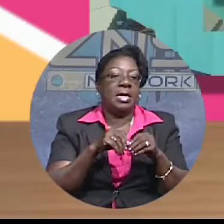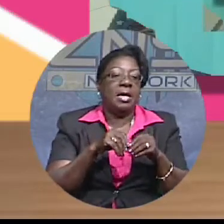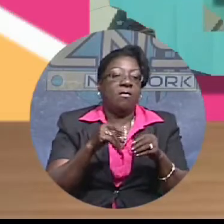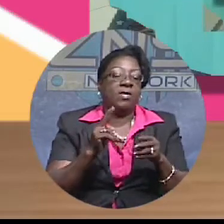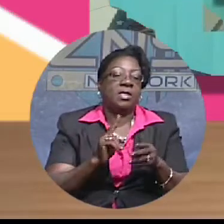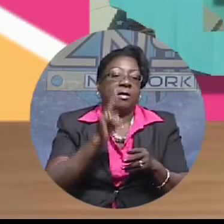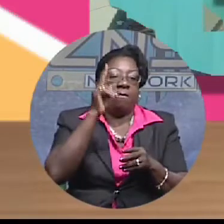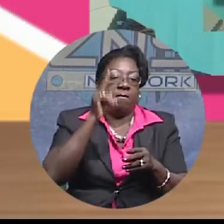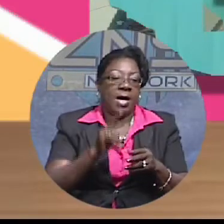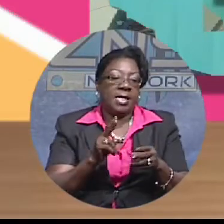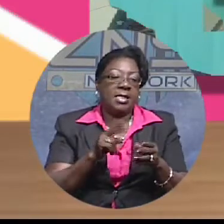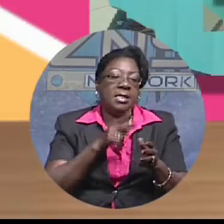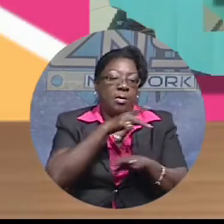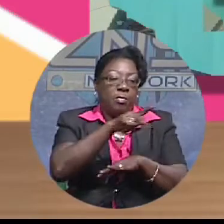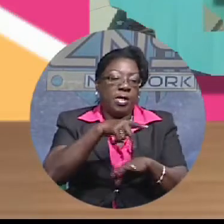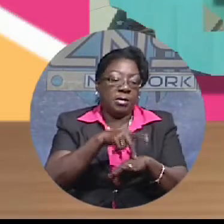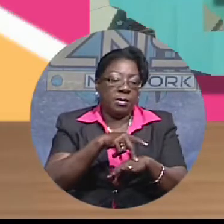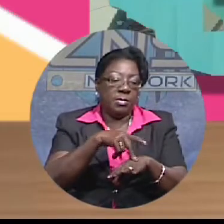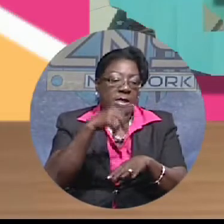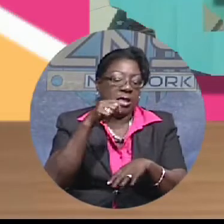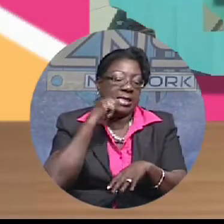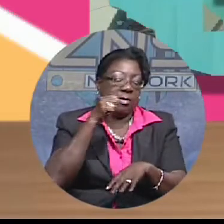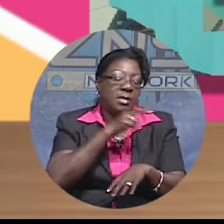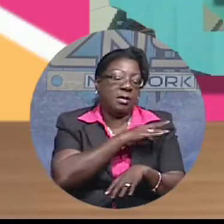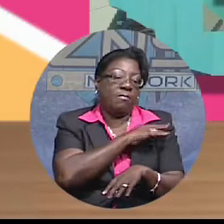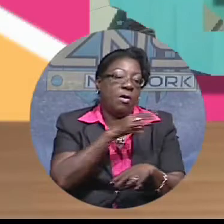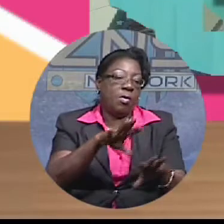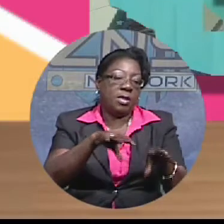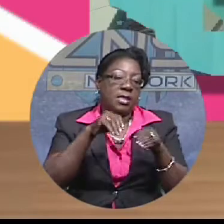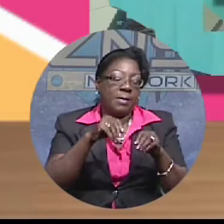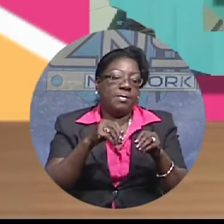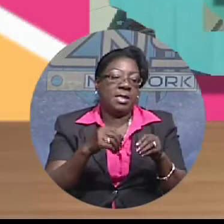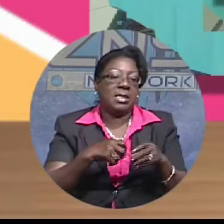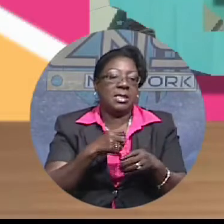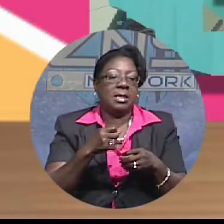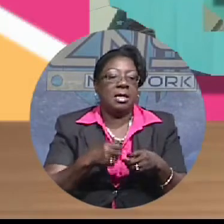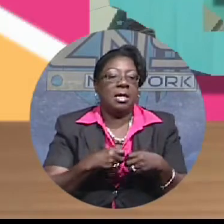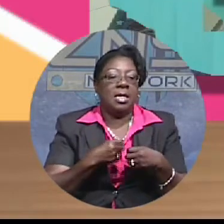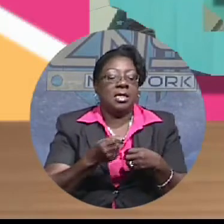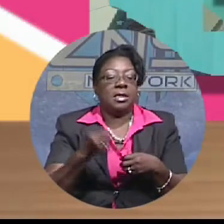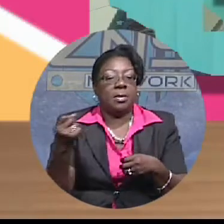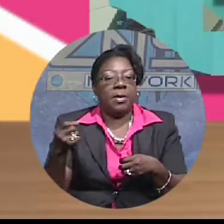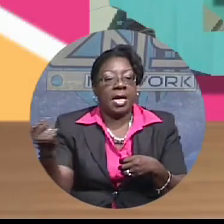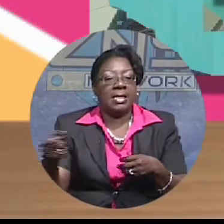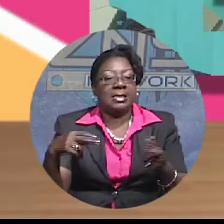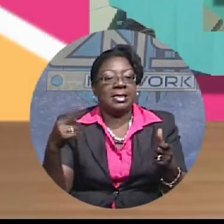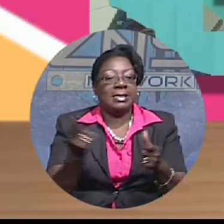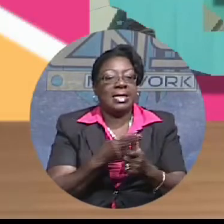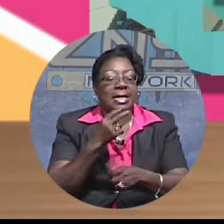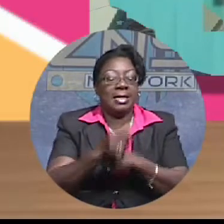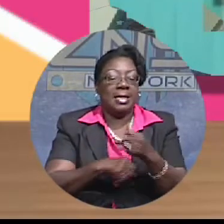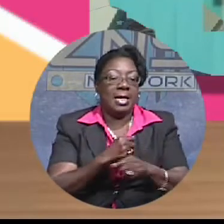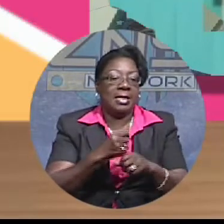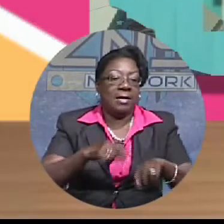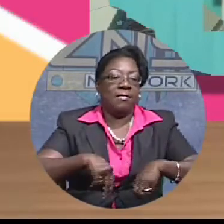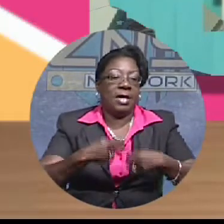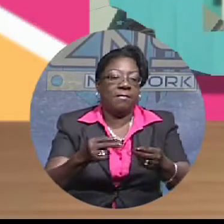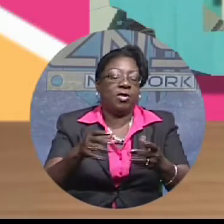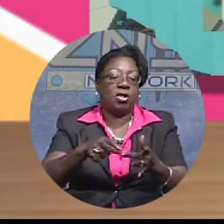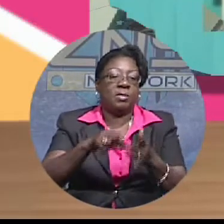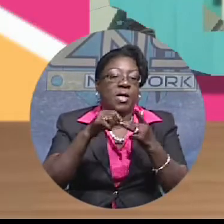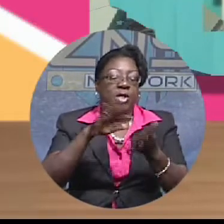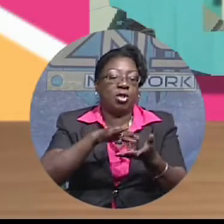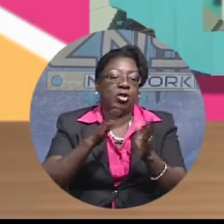Mrs. Teresita Forbes. Sorority President Tasia Lloyd says it's the second year they have presented school supplies to special needs